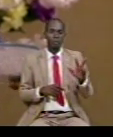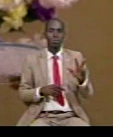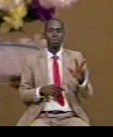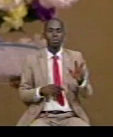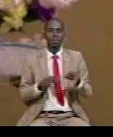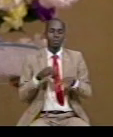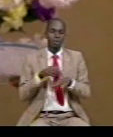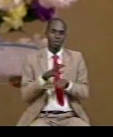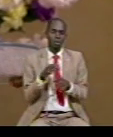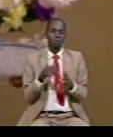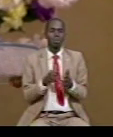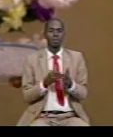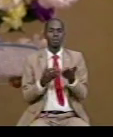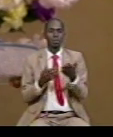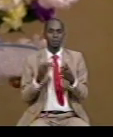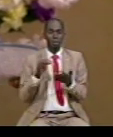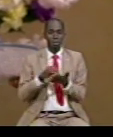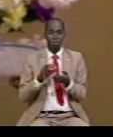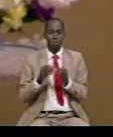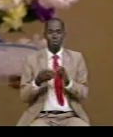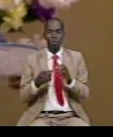+234-915-444-29263. Again,